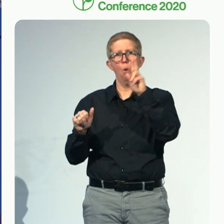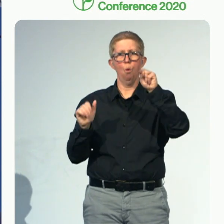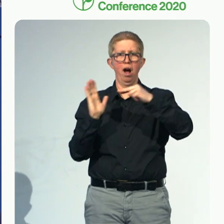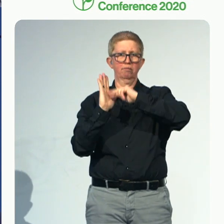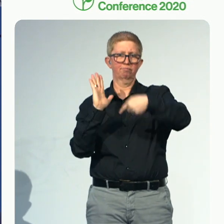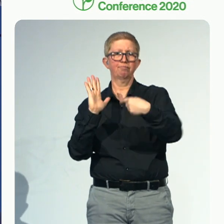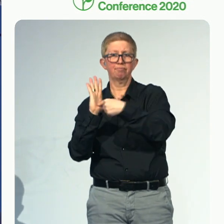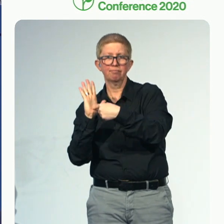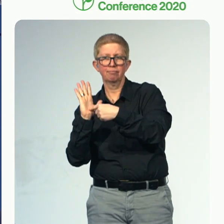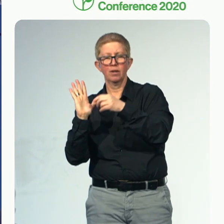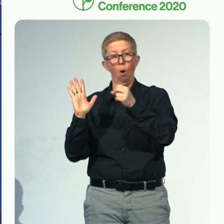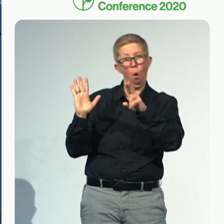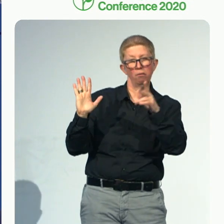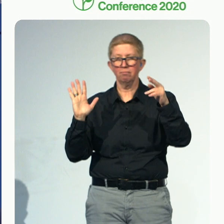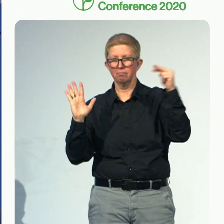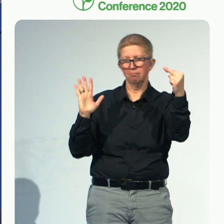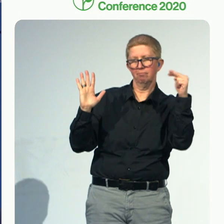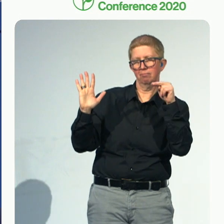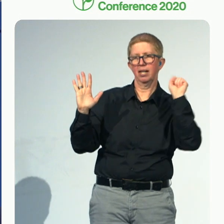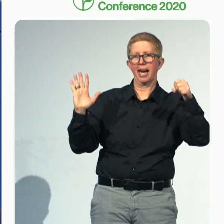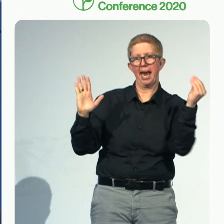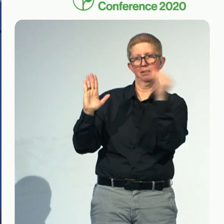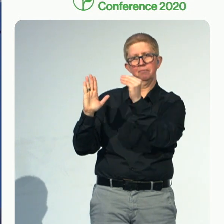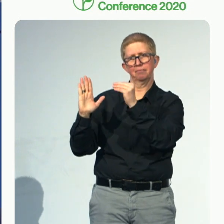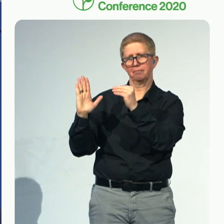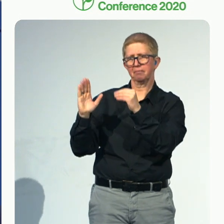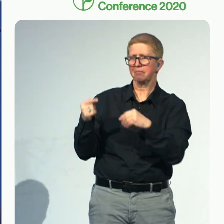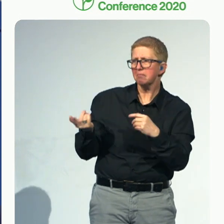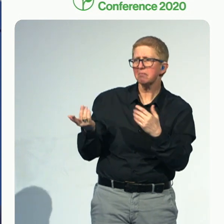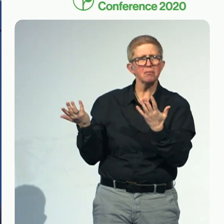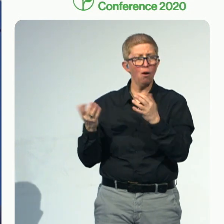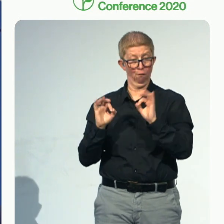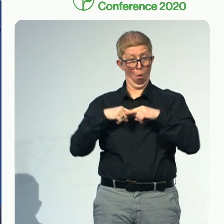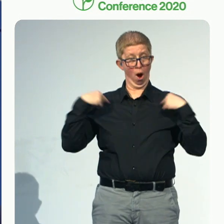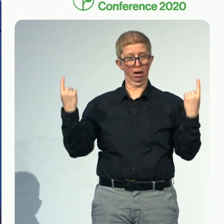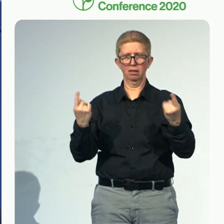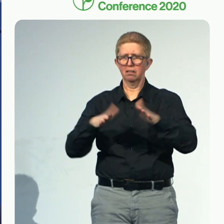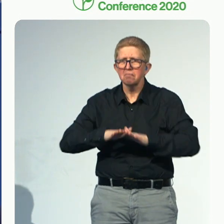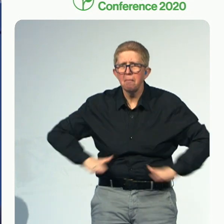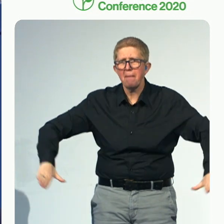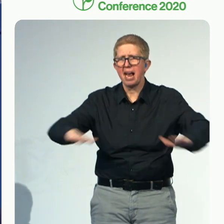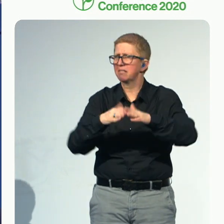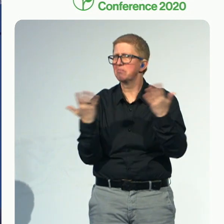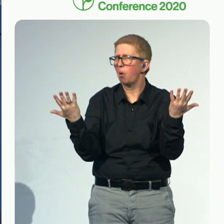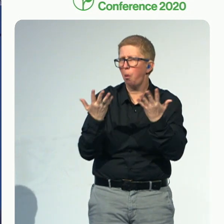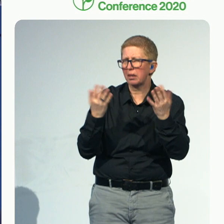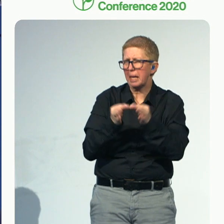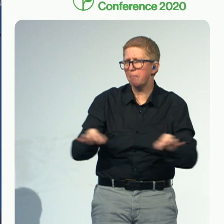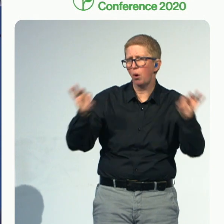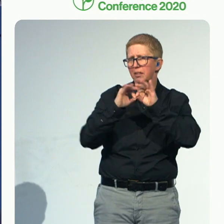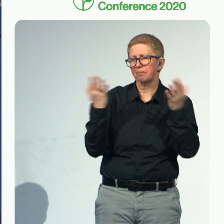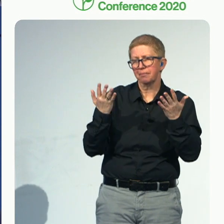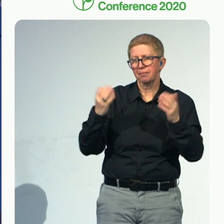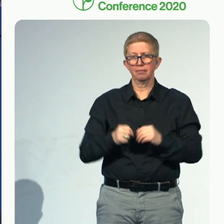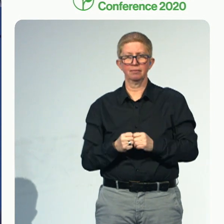So what is the ground that we are standing on? Second, also find out where the differences are and where not everyone